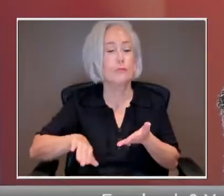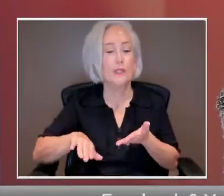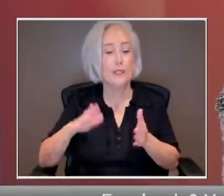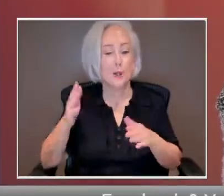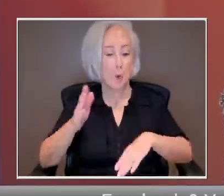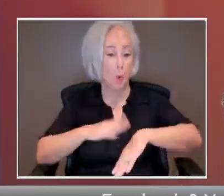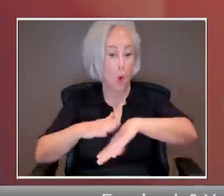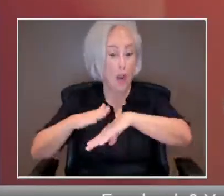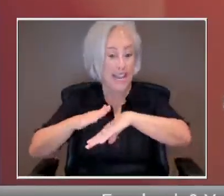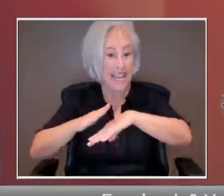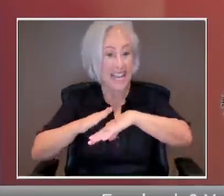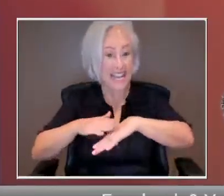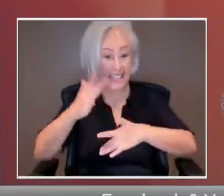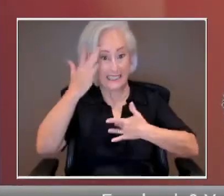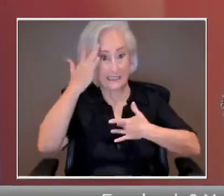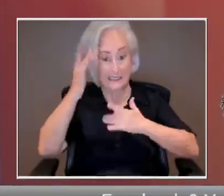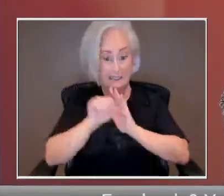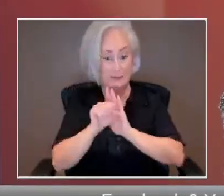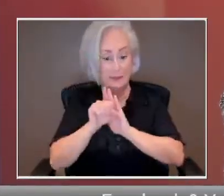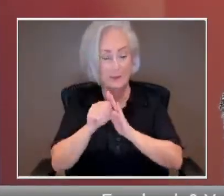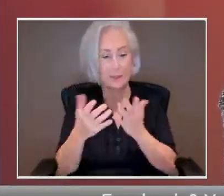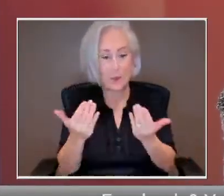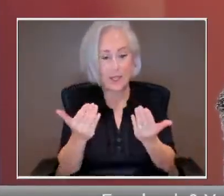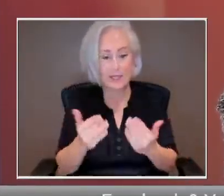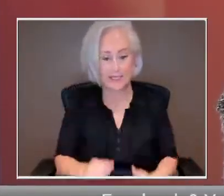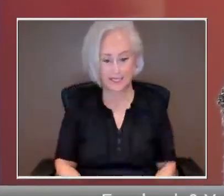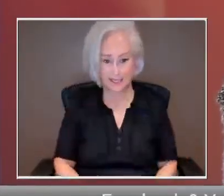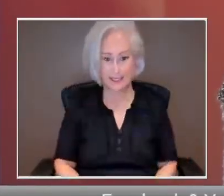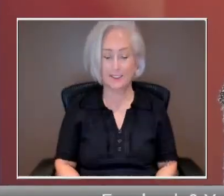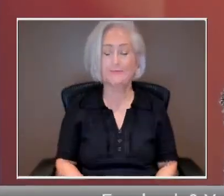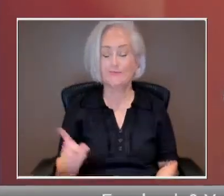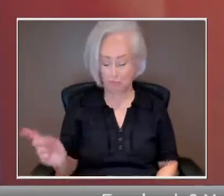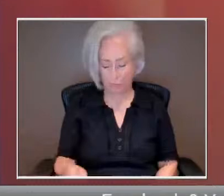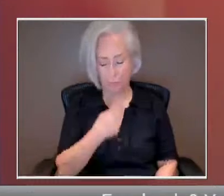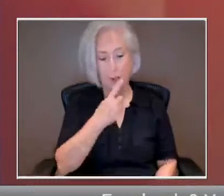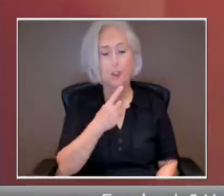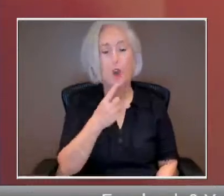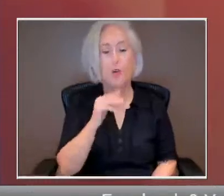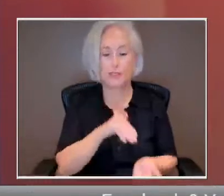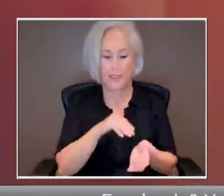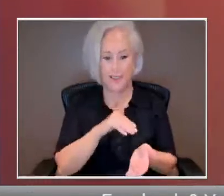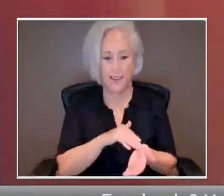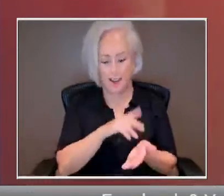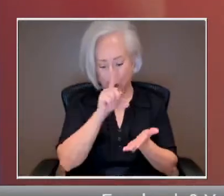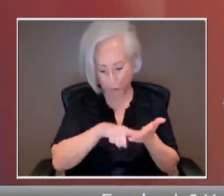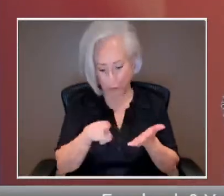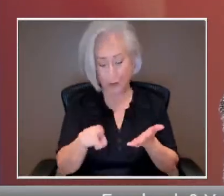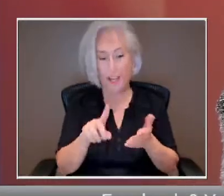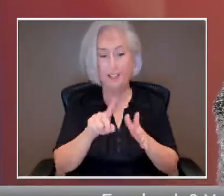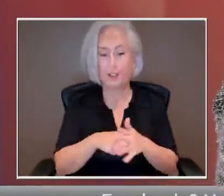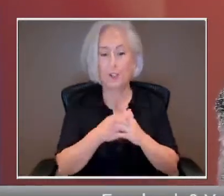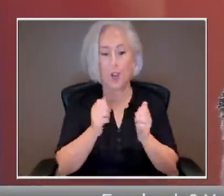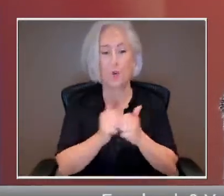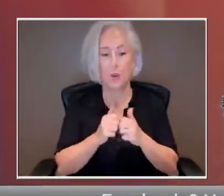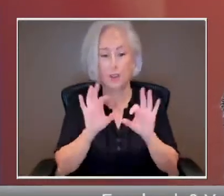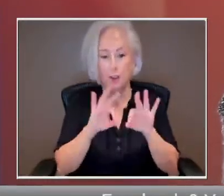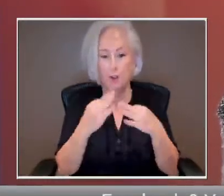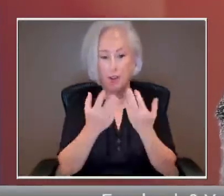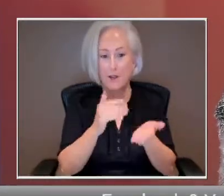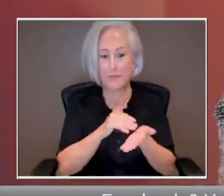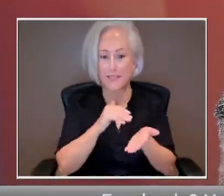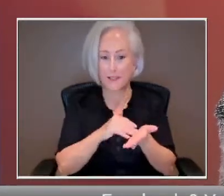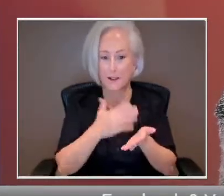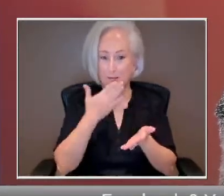Nicole, do you want to handle that? Go get checked. You start with your primary care. You know, that's the best route,